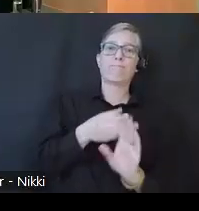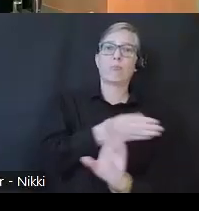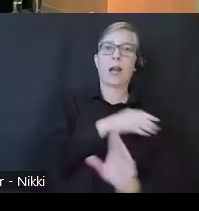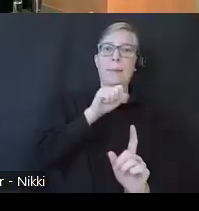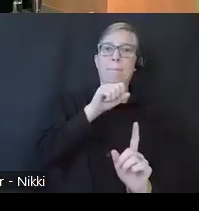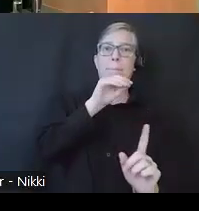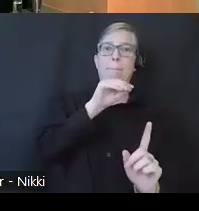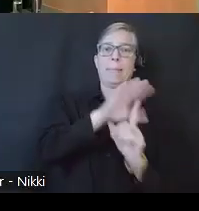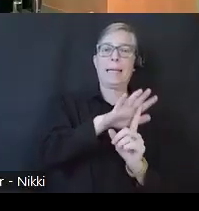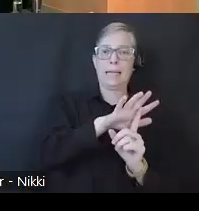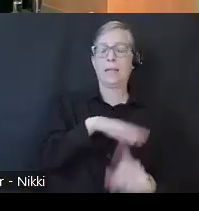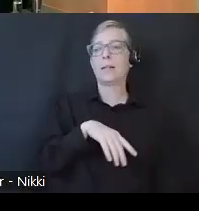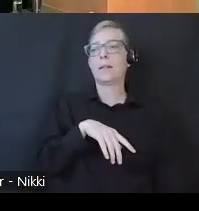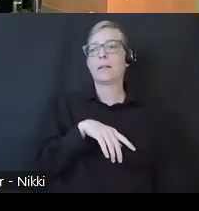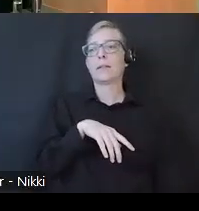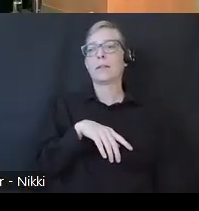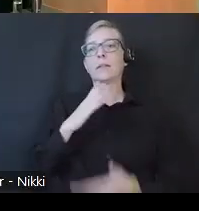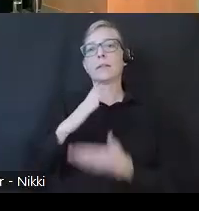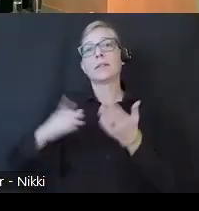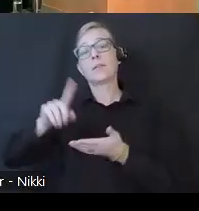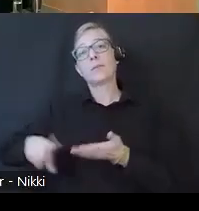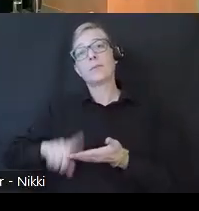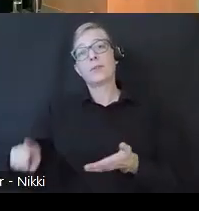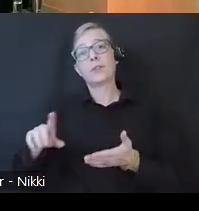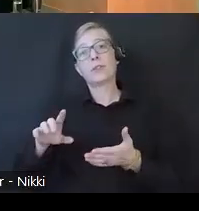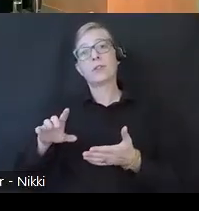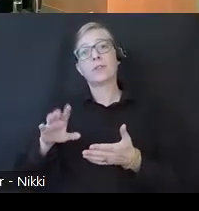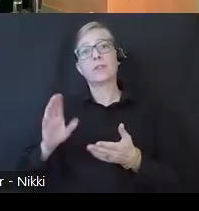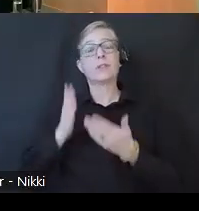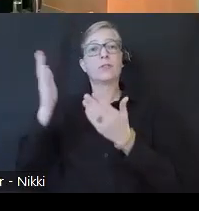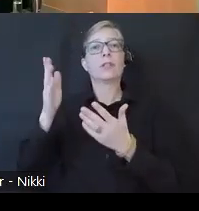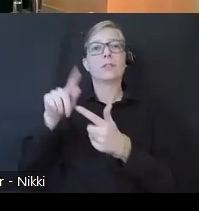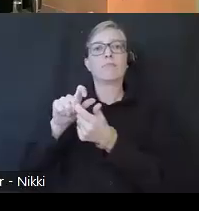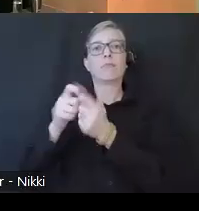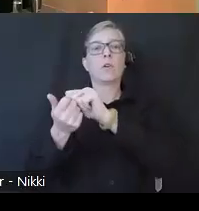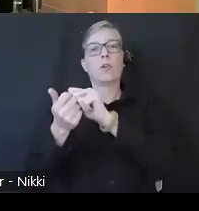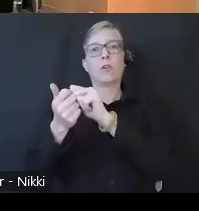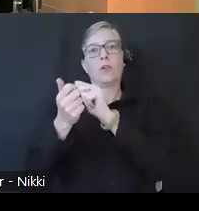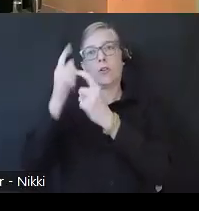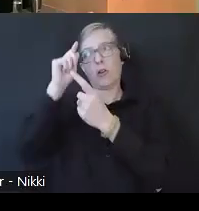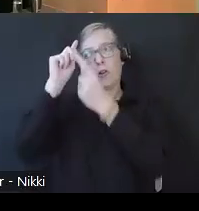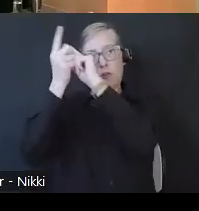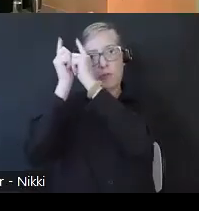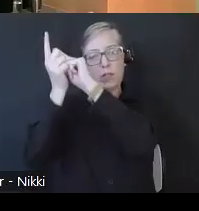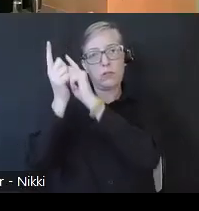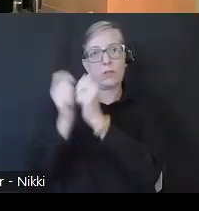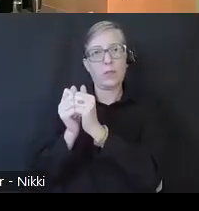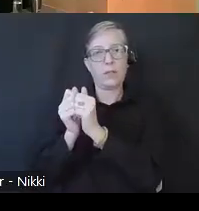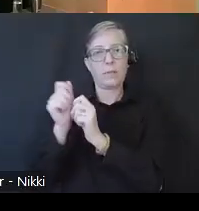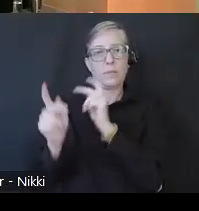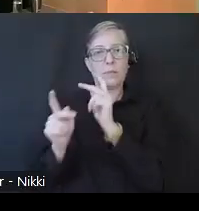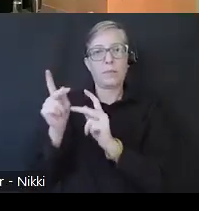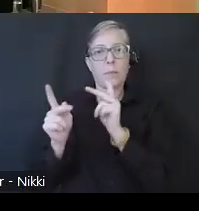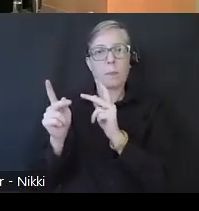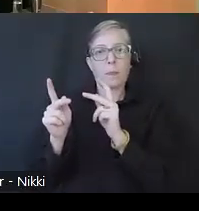there is some literature suggesting alterations in young people at clinical high risk and also non-clinical voice hearers,